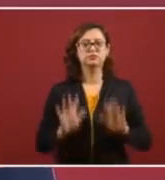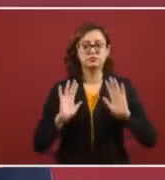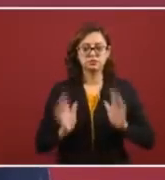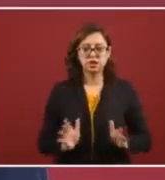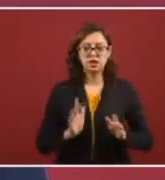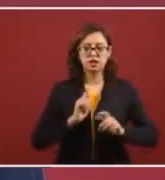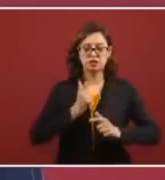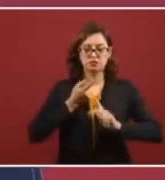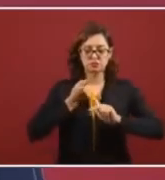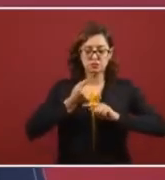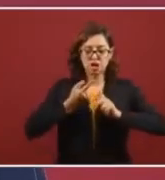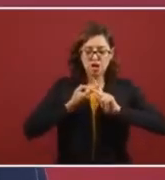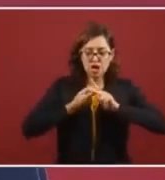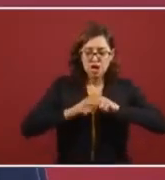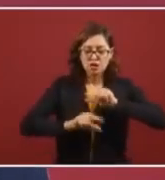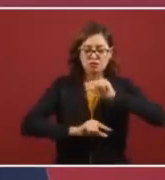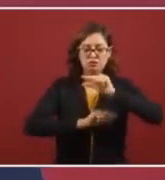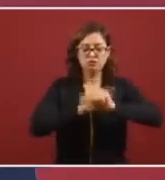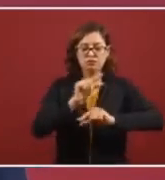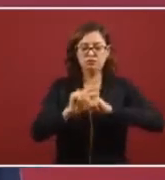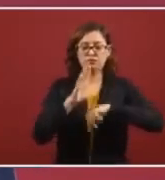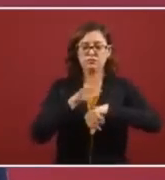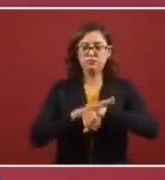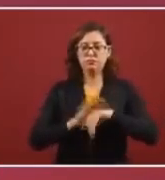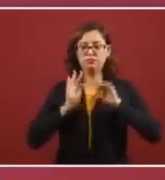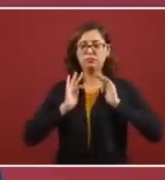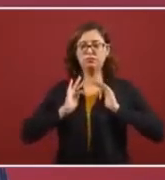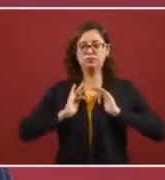It began to normalize as of Friday,